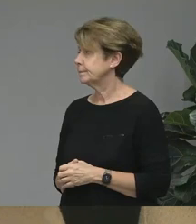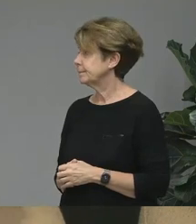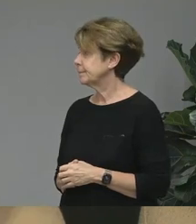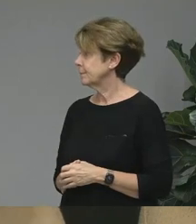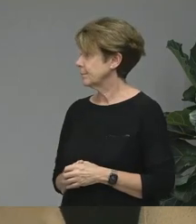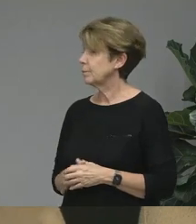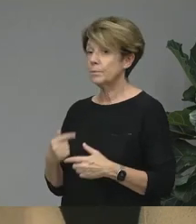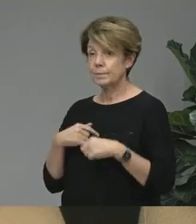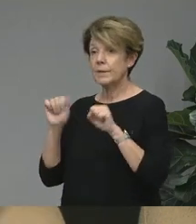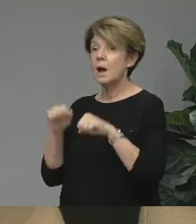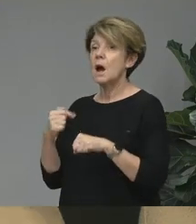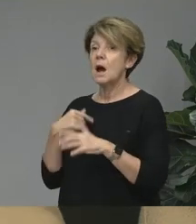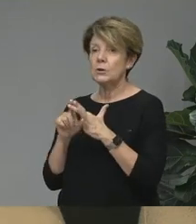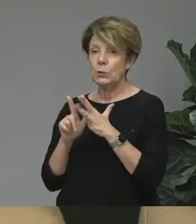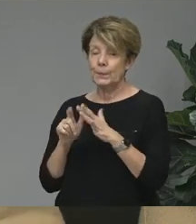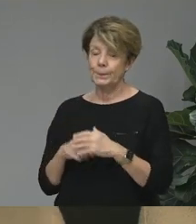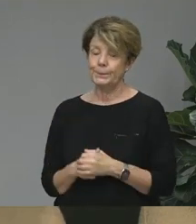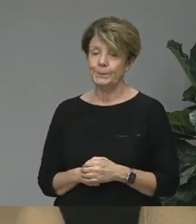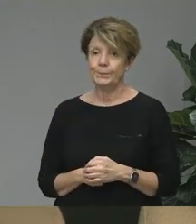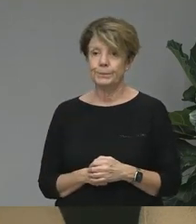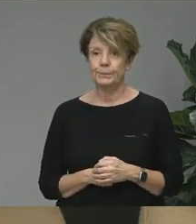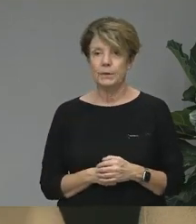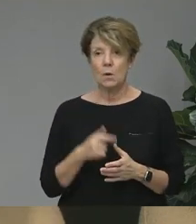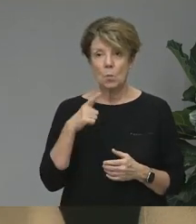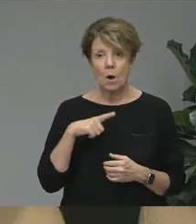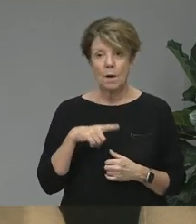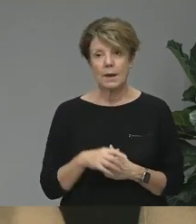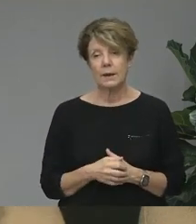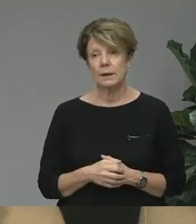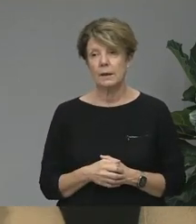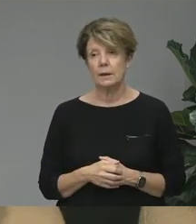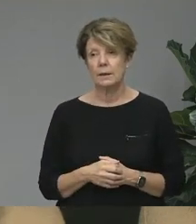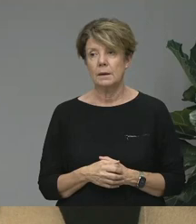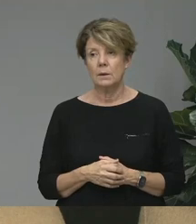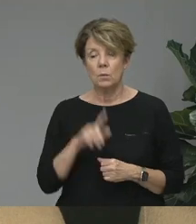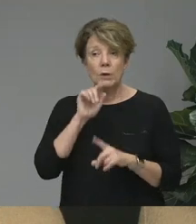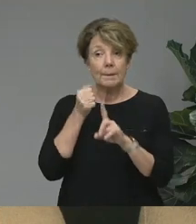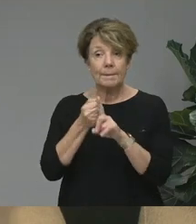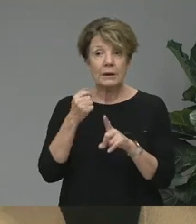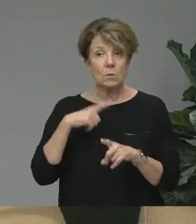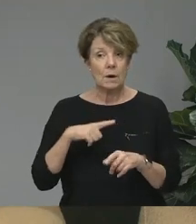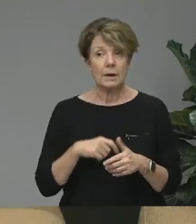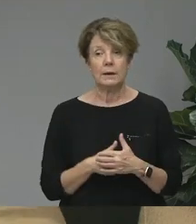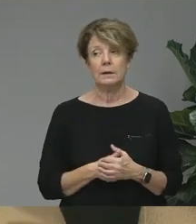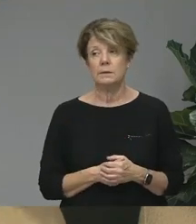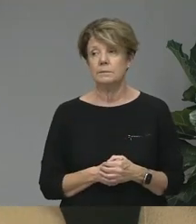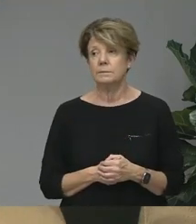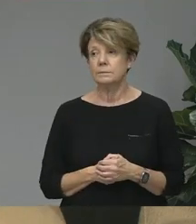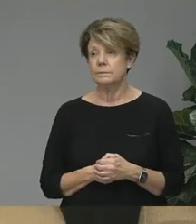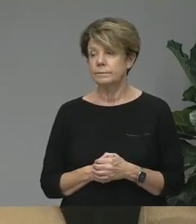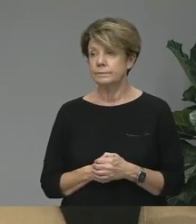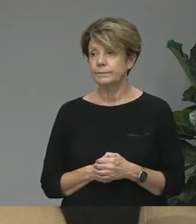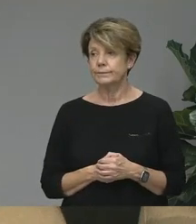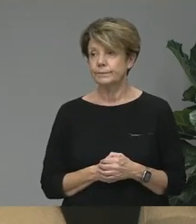Sorry, I do. And the reason I think it would make a difference is that